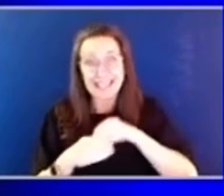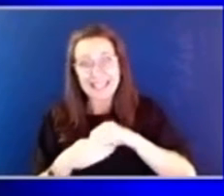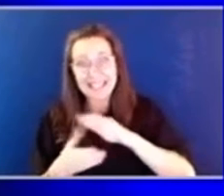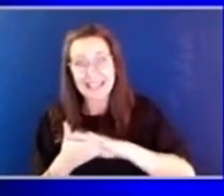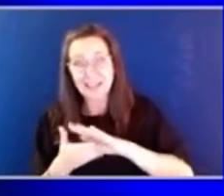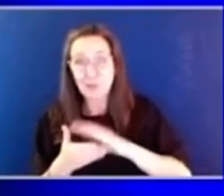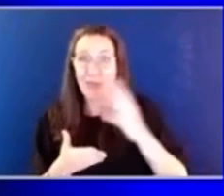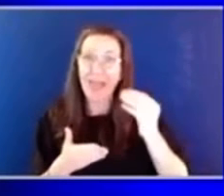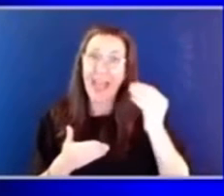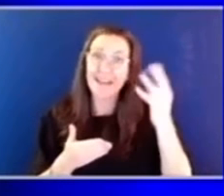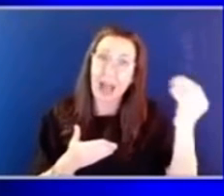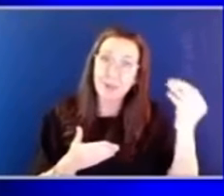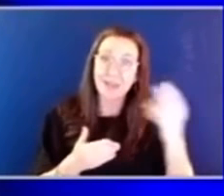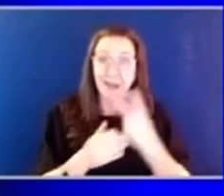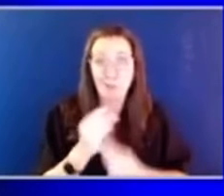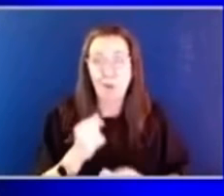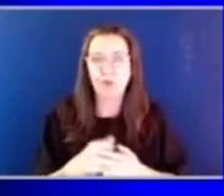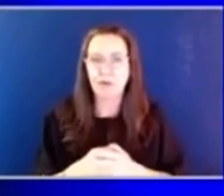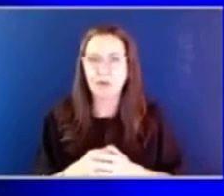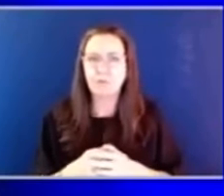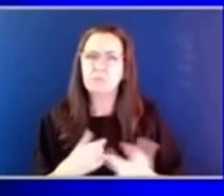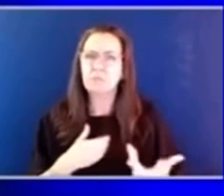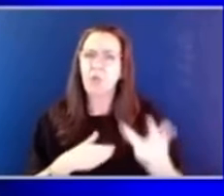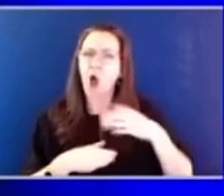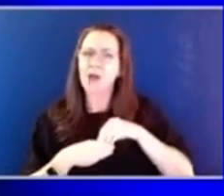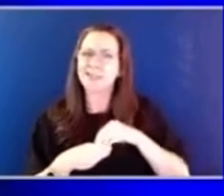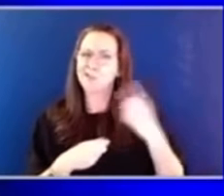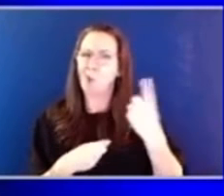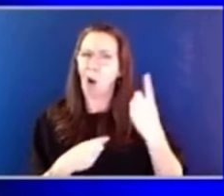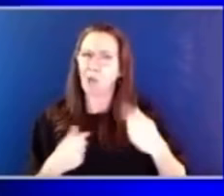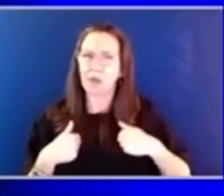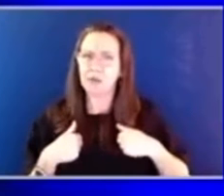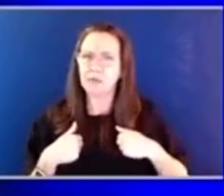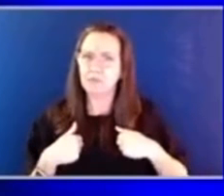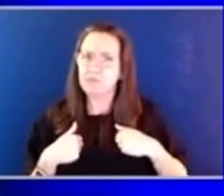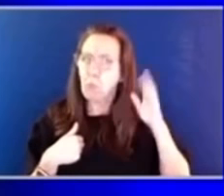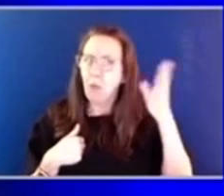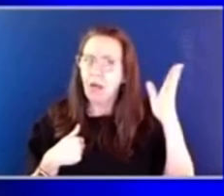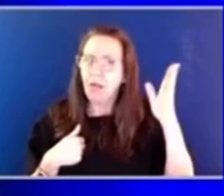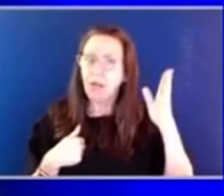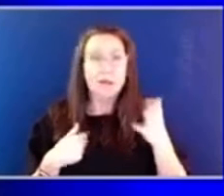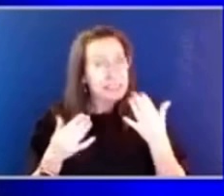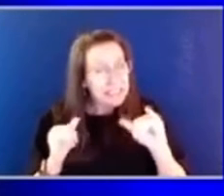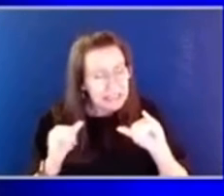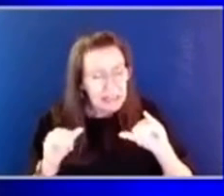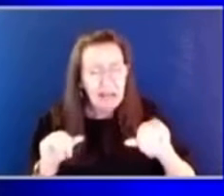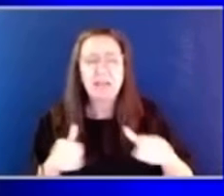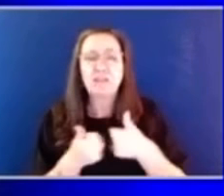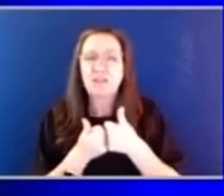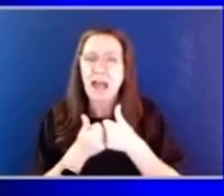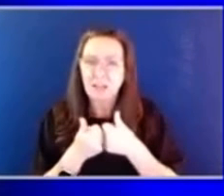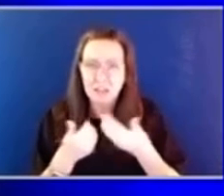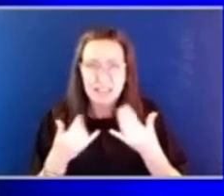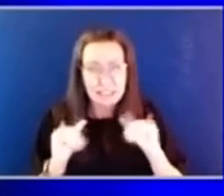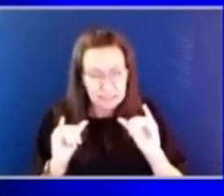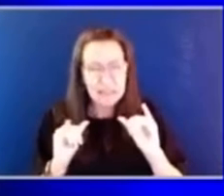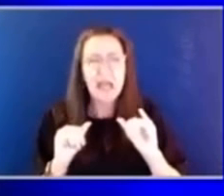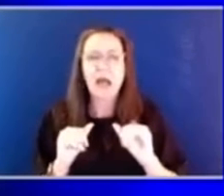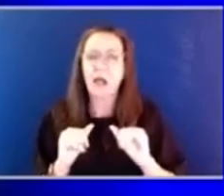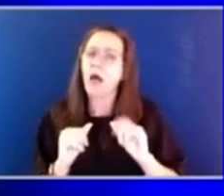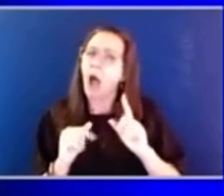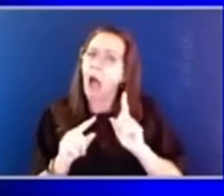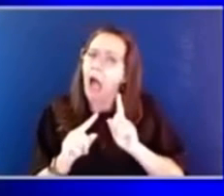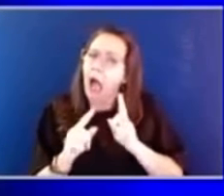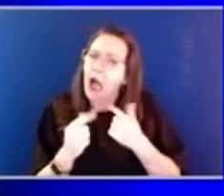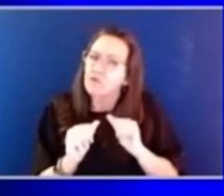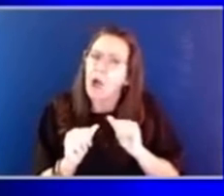and out of school. I will always be autistic, and I still have challenges today. Even though I have come out of